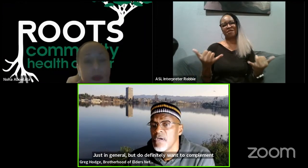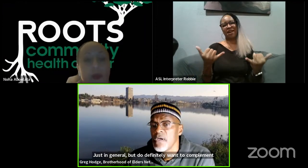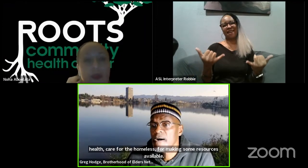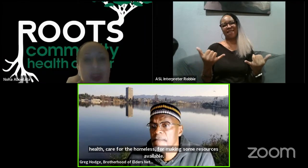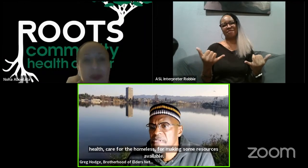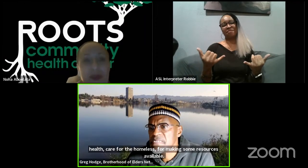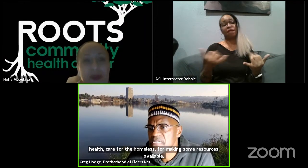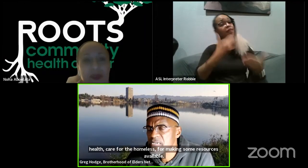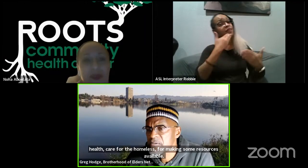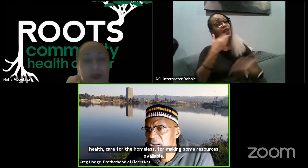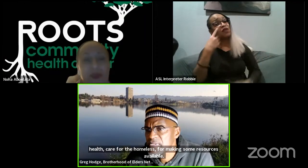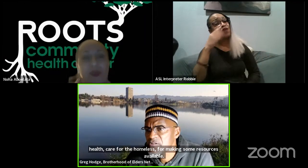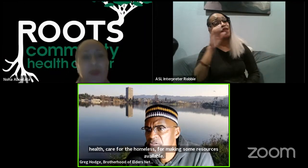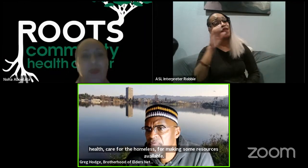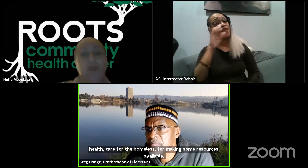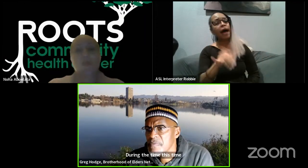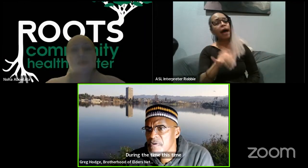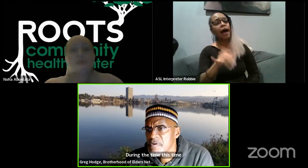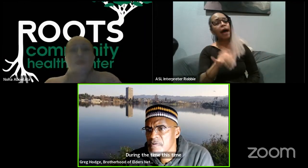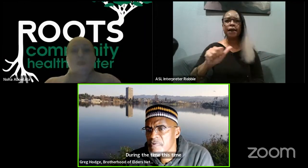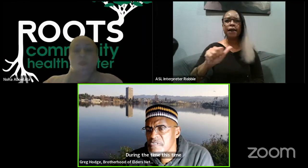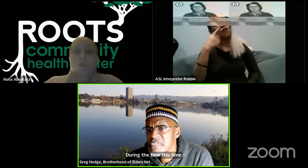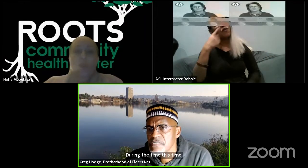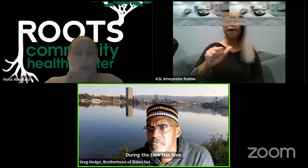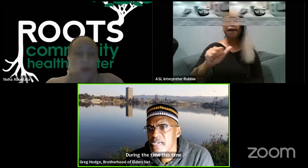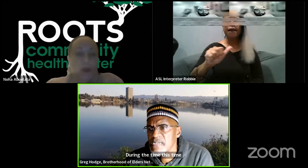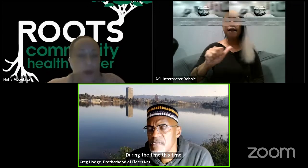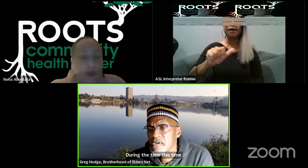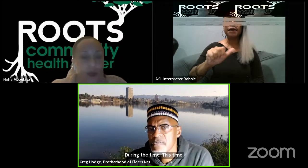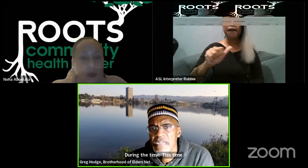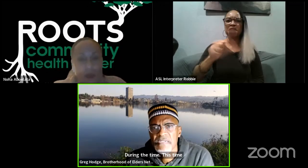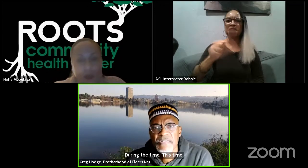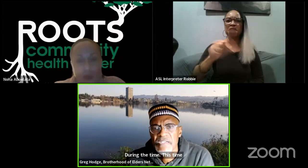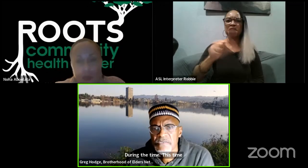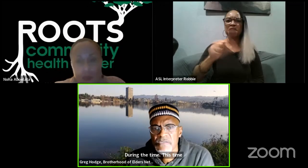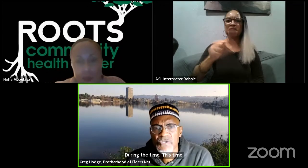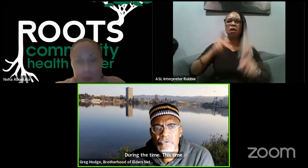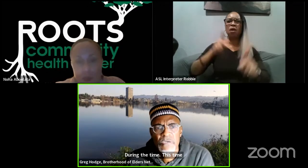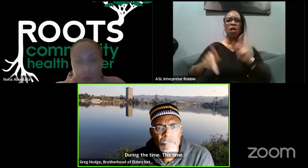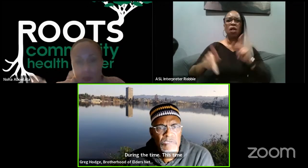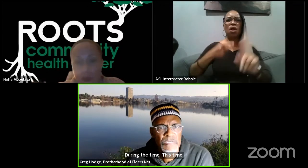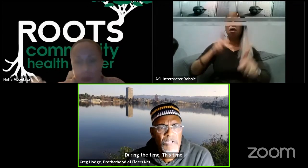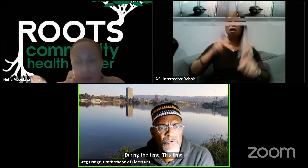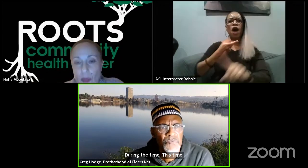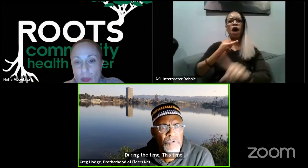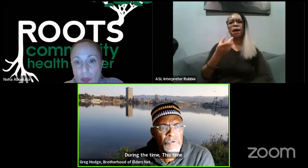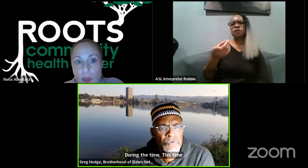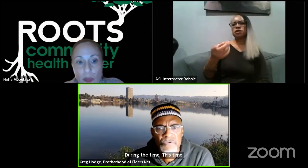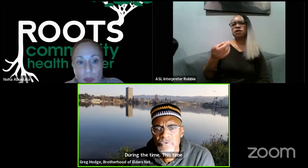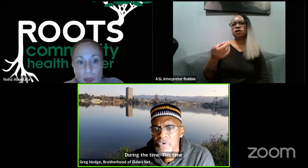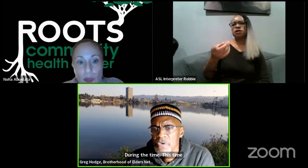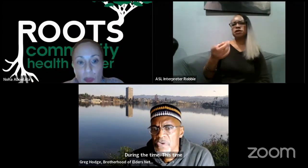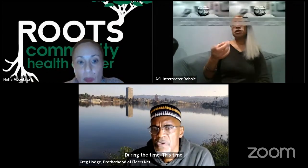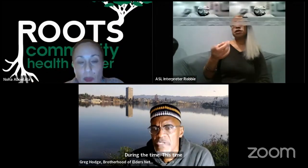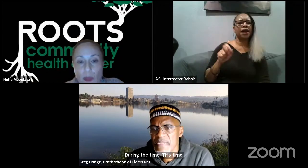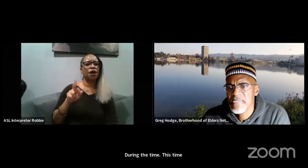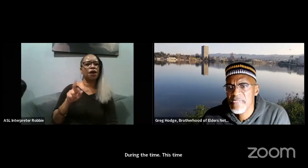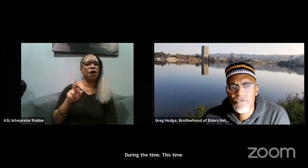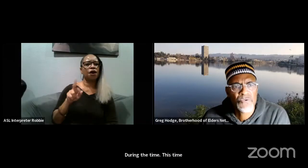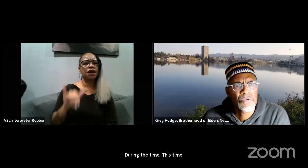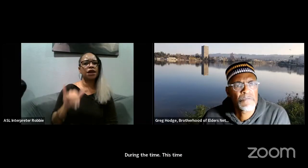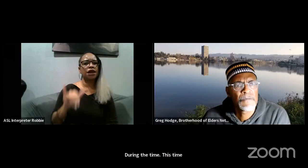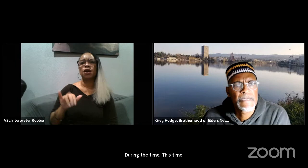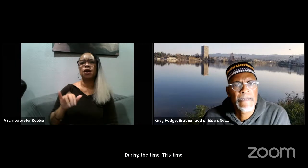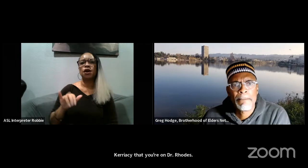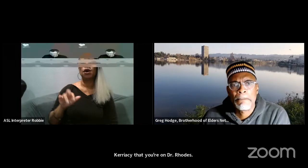that. Anybody else from the clinician side? Dr. Carey, I see that you're on. Dr. Rhodes. Anybody